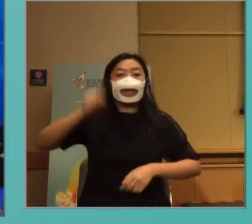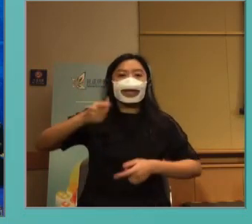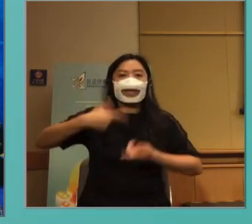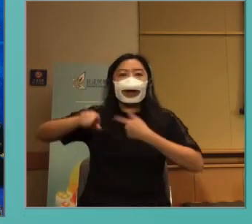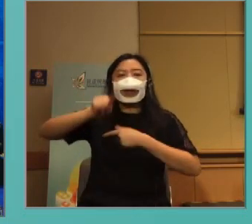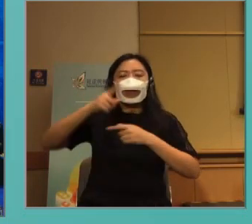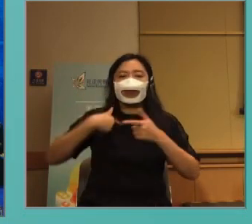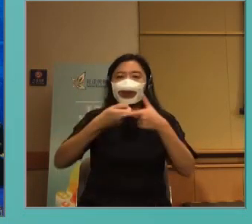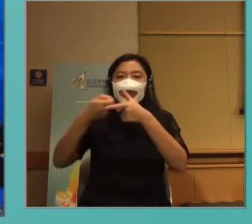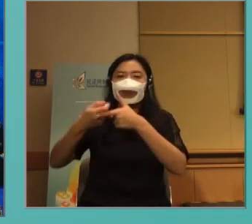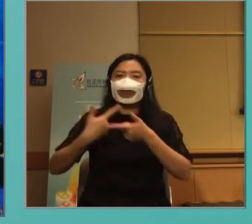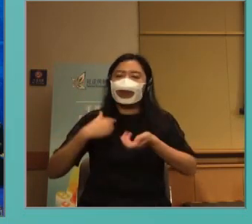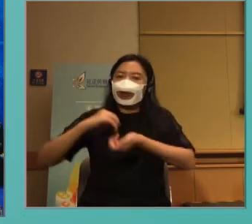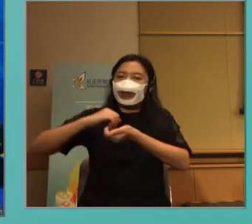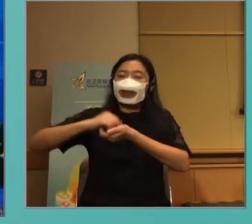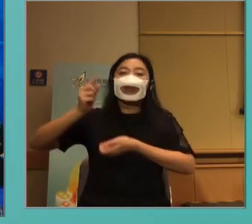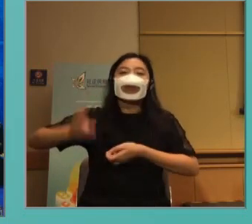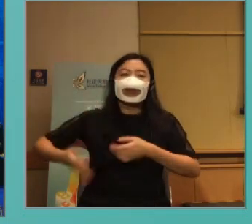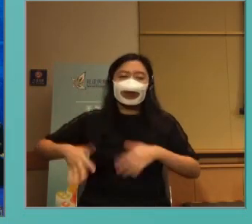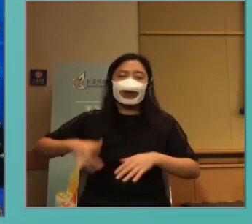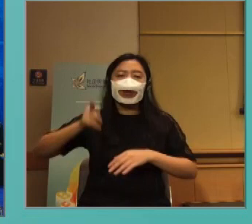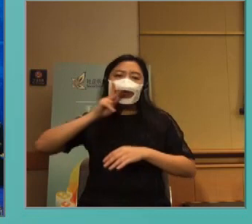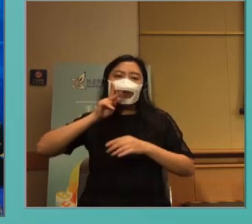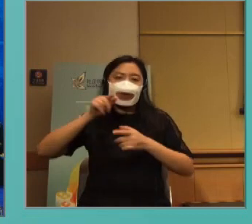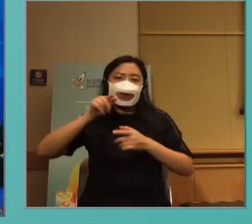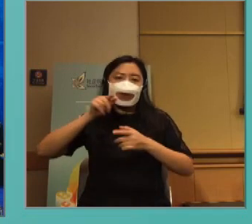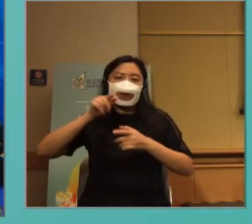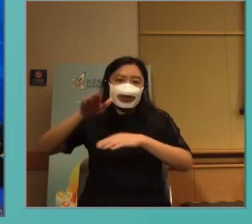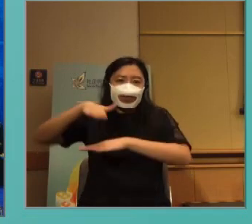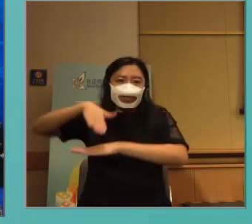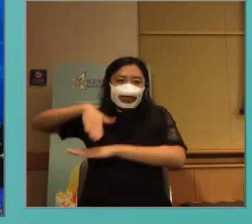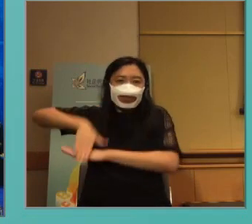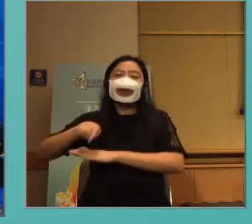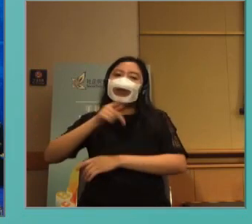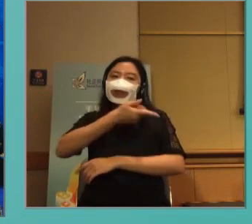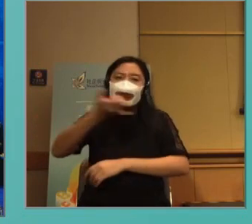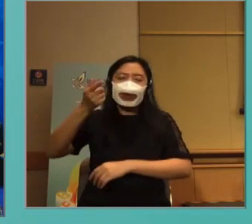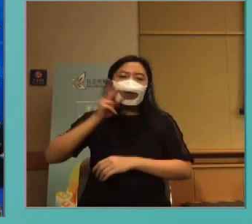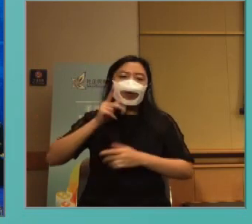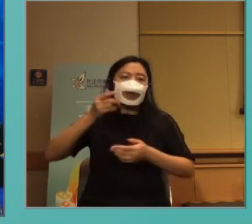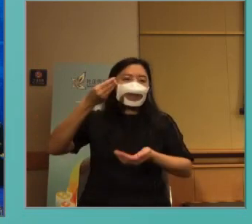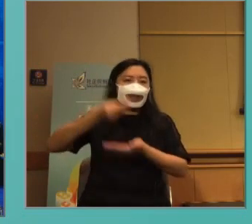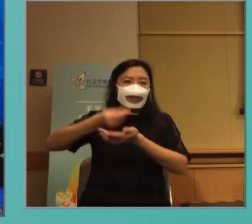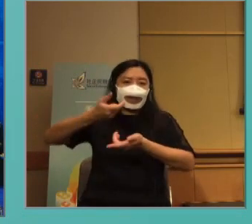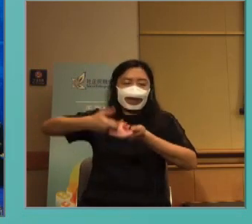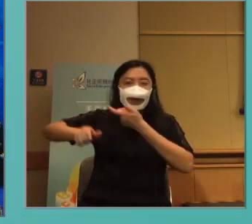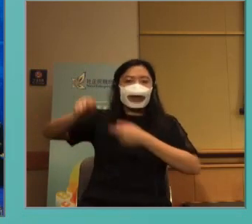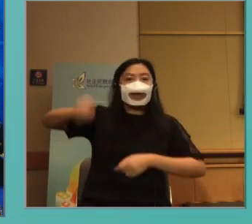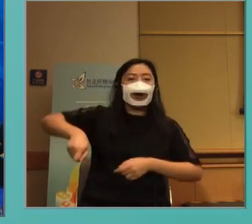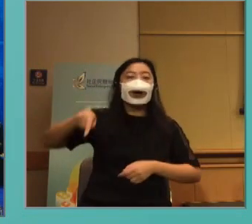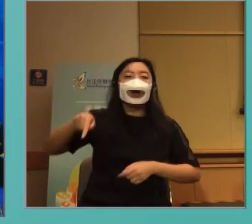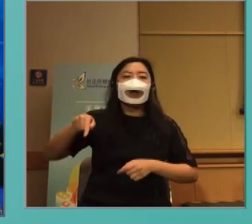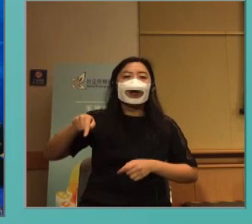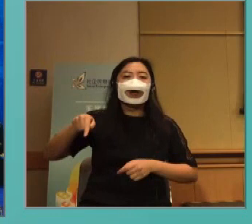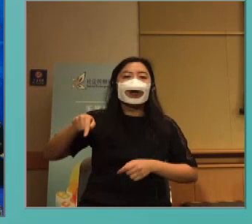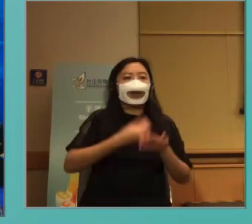you buy a piece of painting from the auction house, you're only acquiring the physical object, but not any of the IP rights.